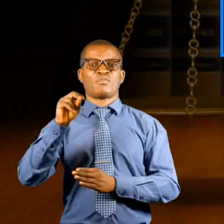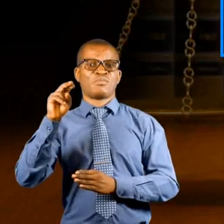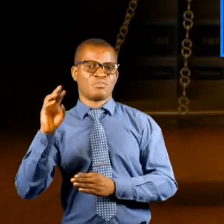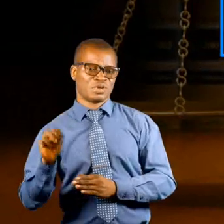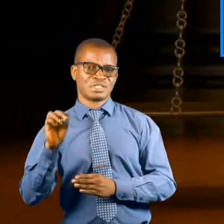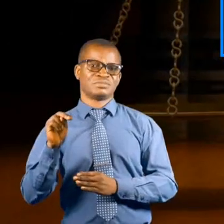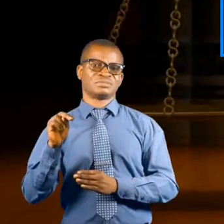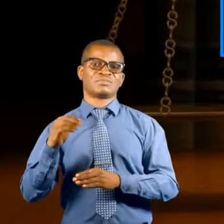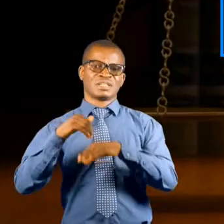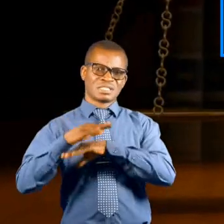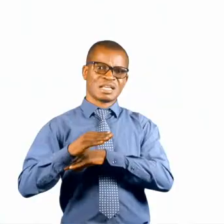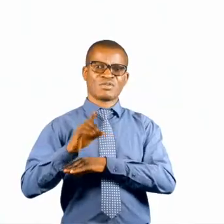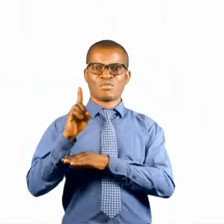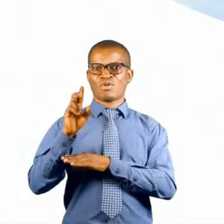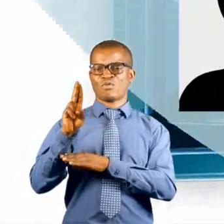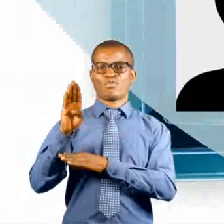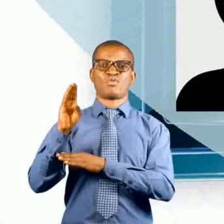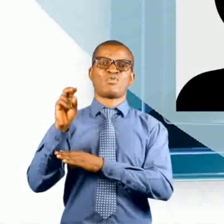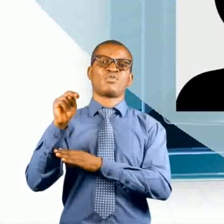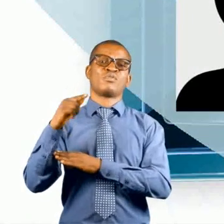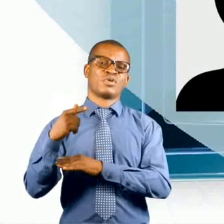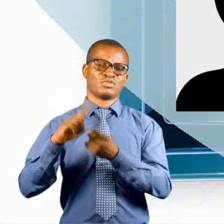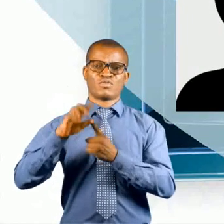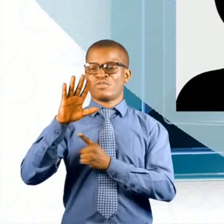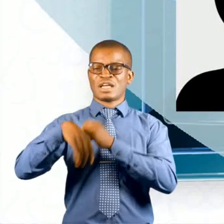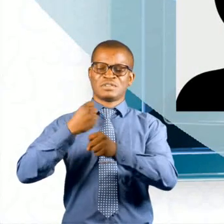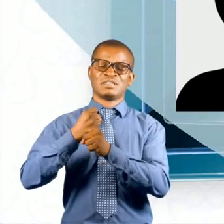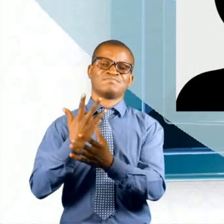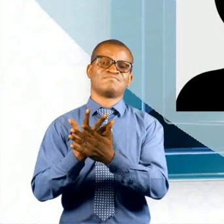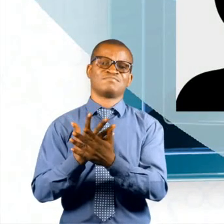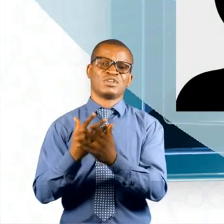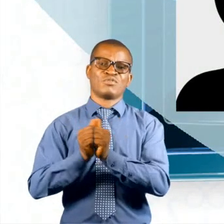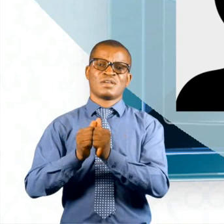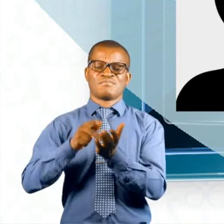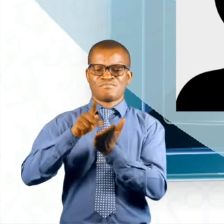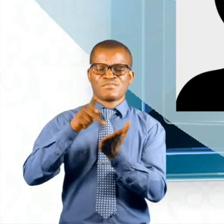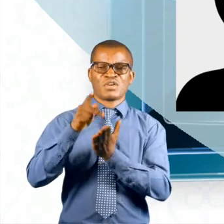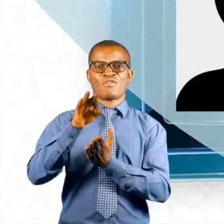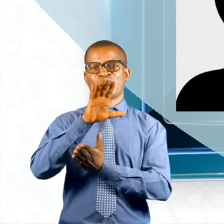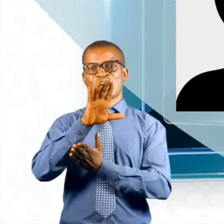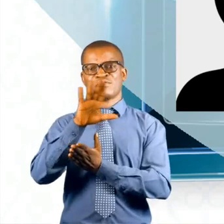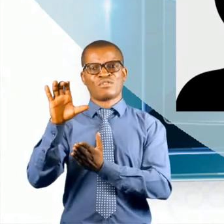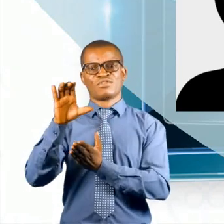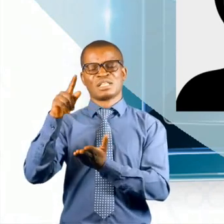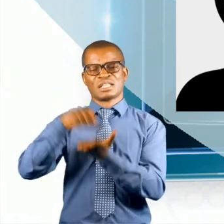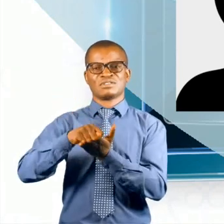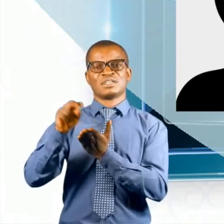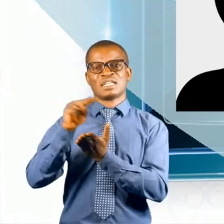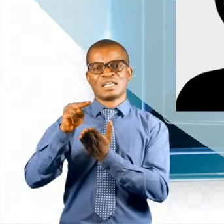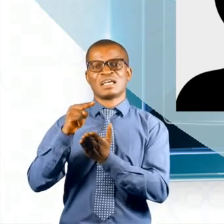Morin Adobe Onyetenu, has sentenced Ubong Edit Isien to 5 years imprisonment with a fine of